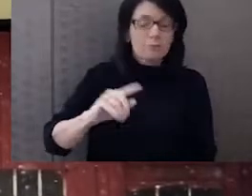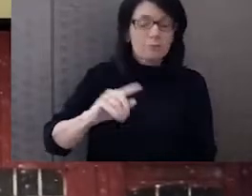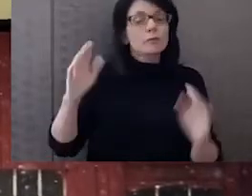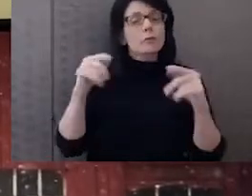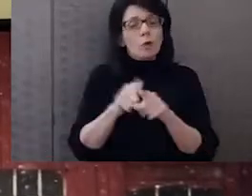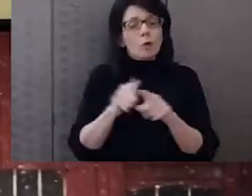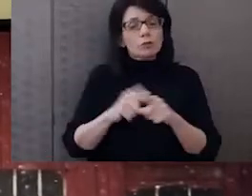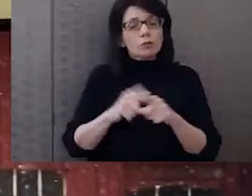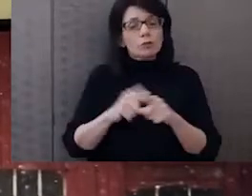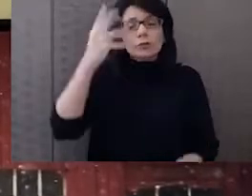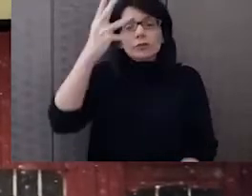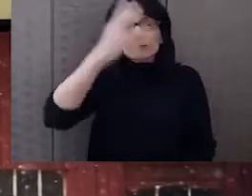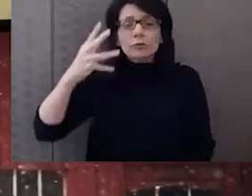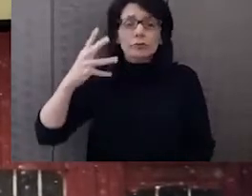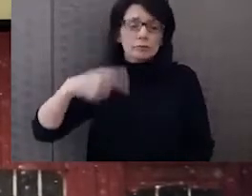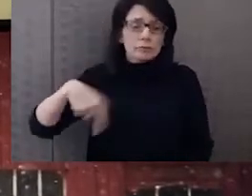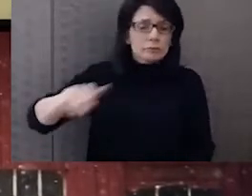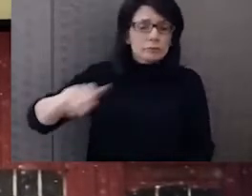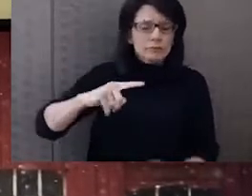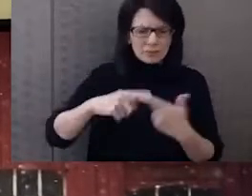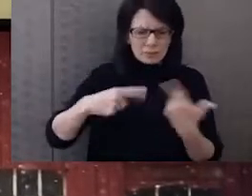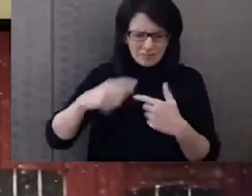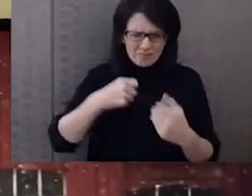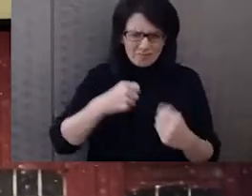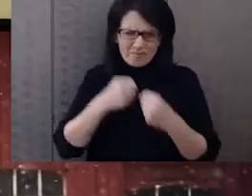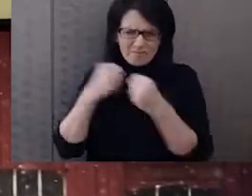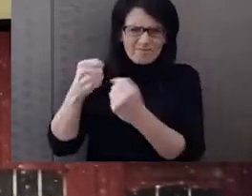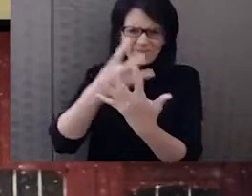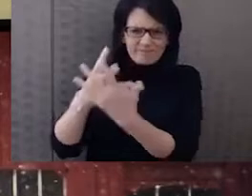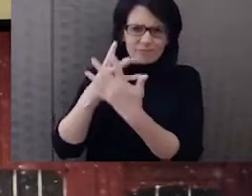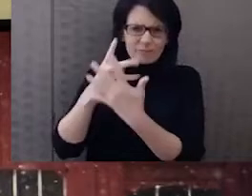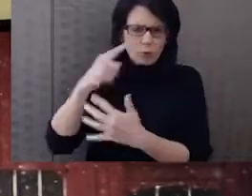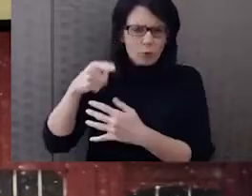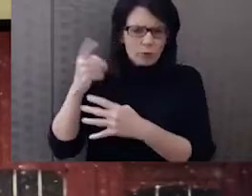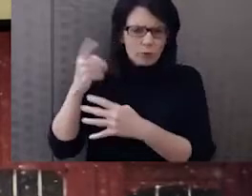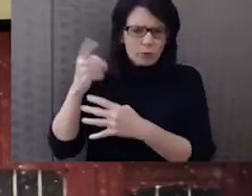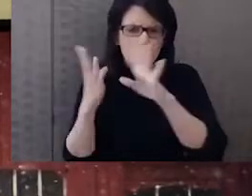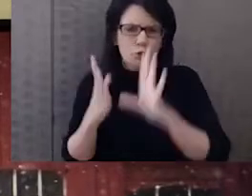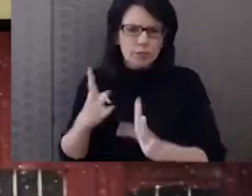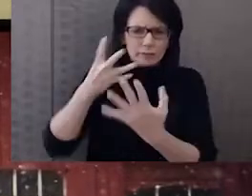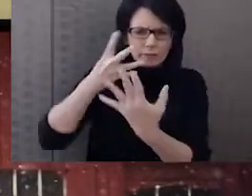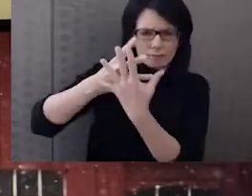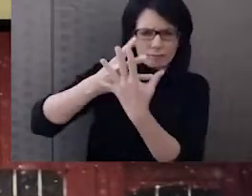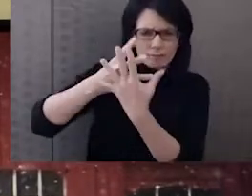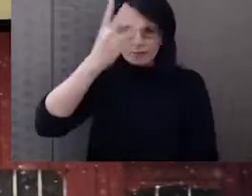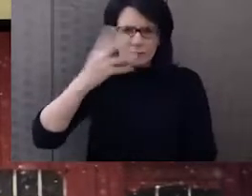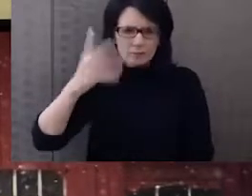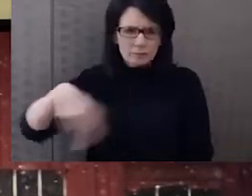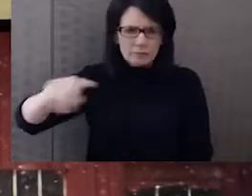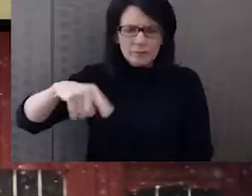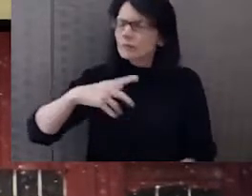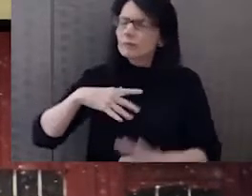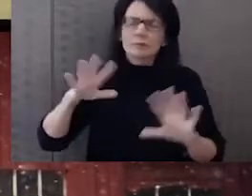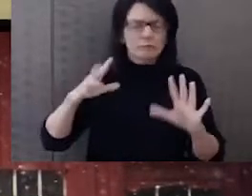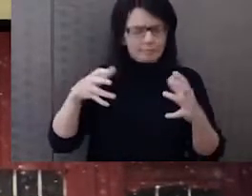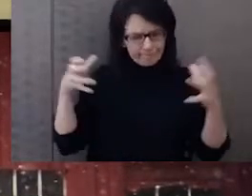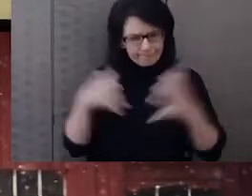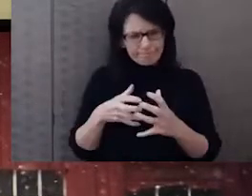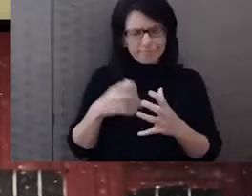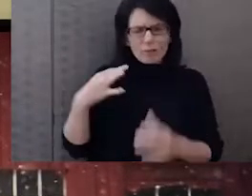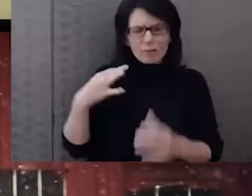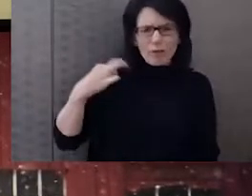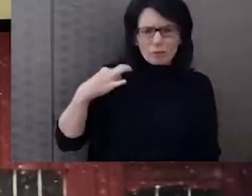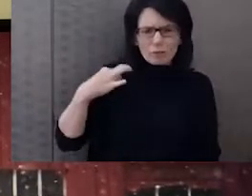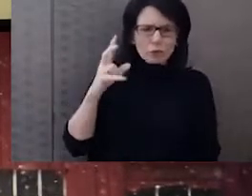turned immigration detention centers into toxic zones, NOPE mobilized a volunteer network of nearly 200